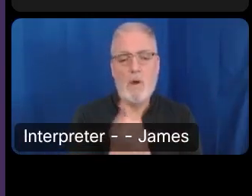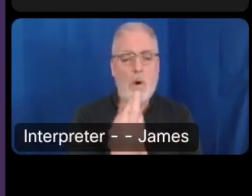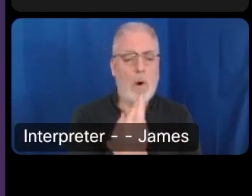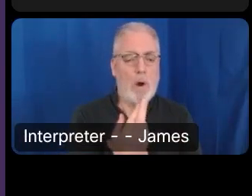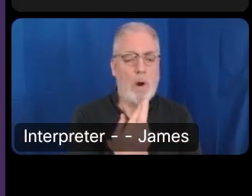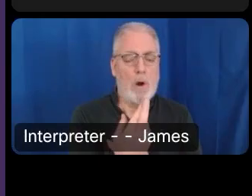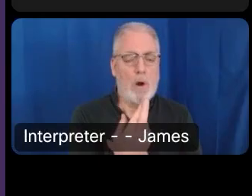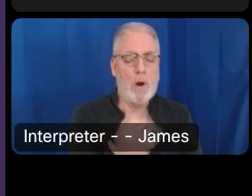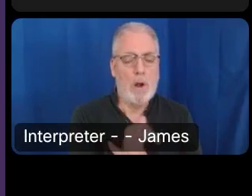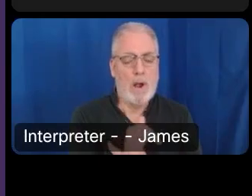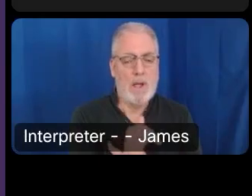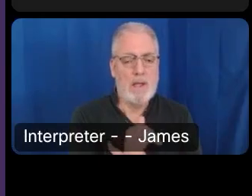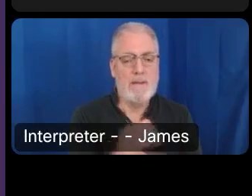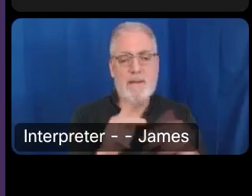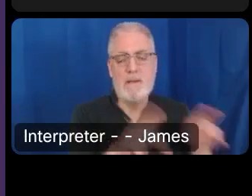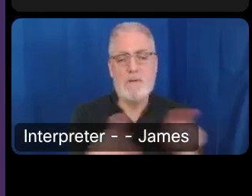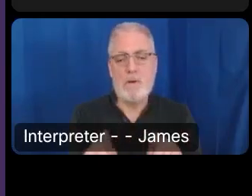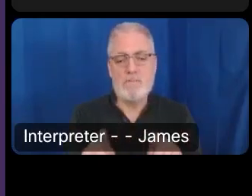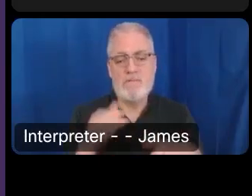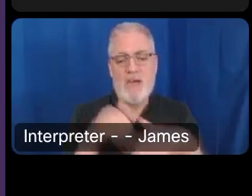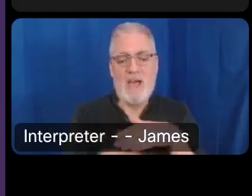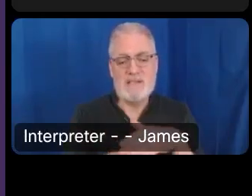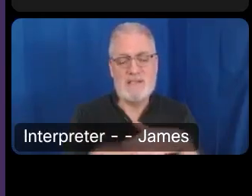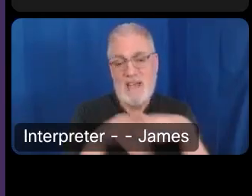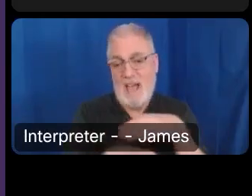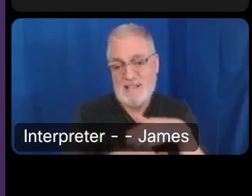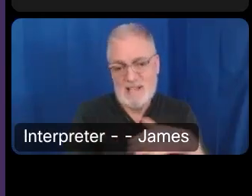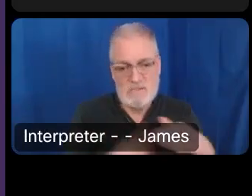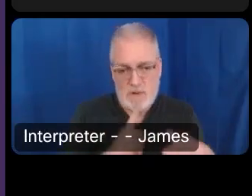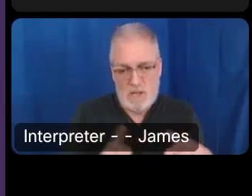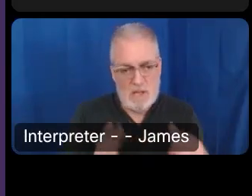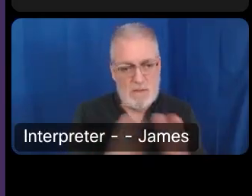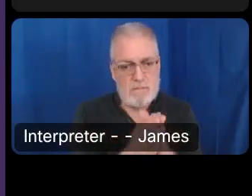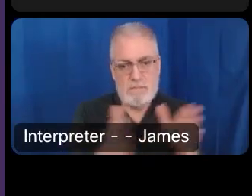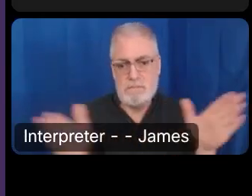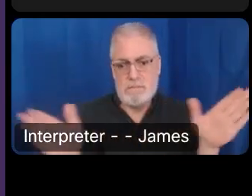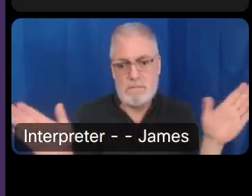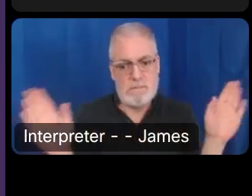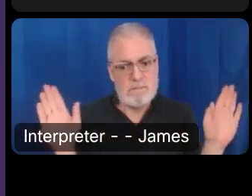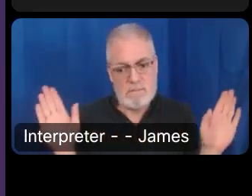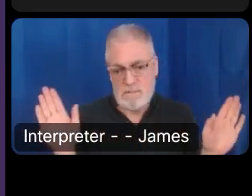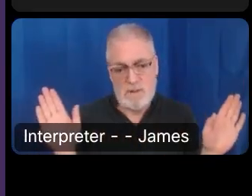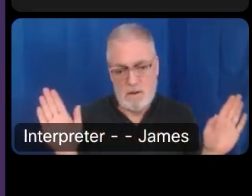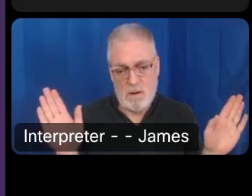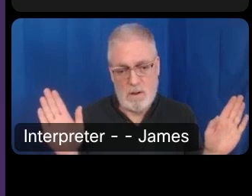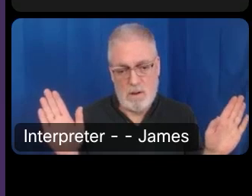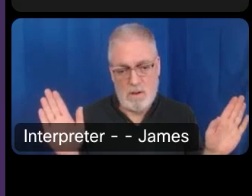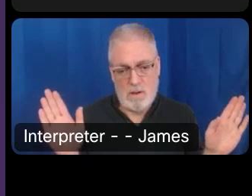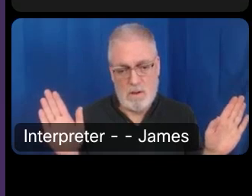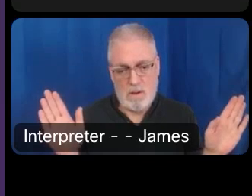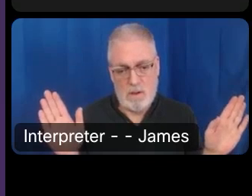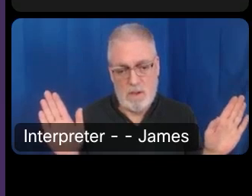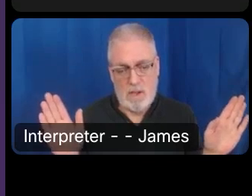terms of access? So, because access is such a broad category, what would the vision look like if access to services